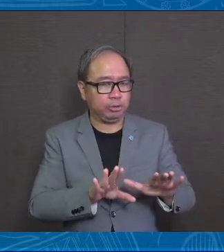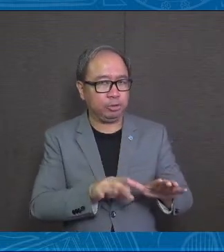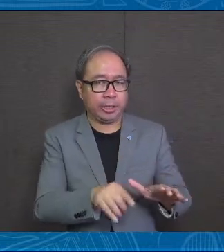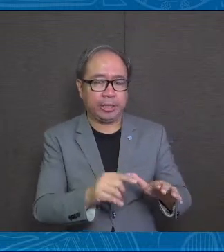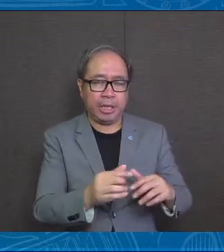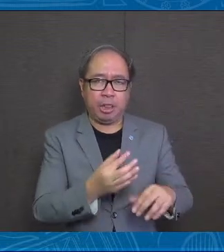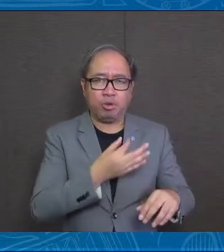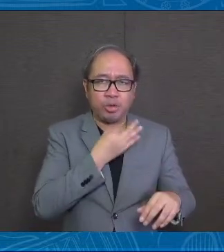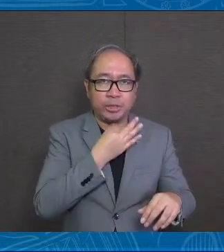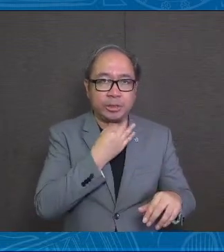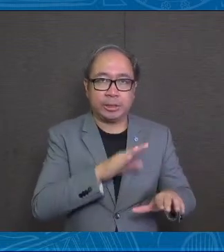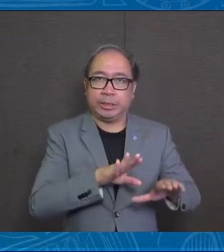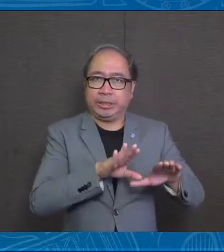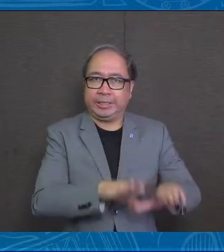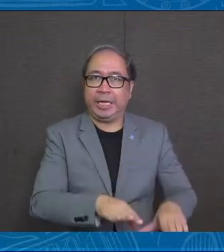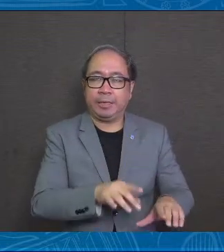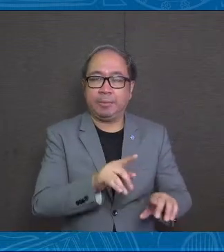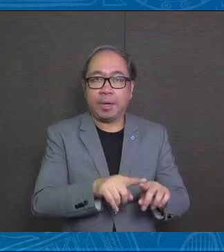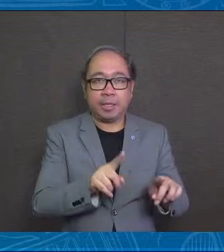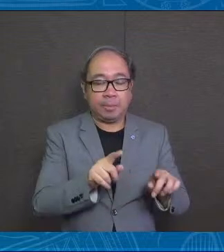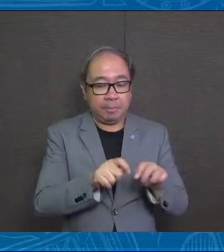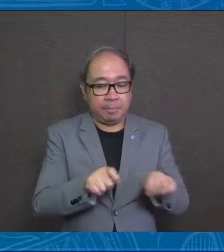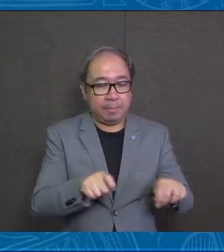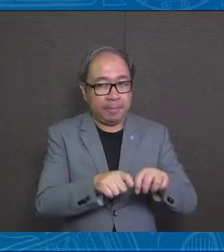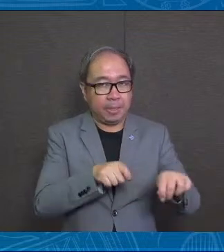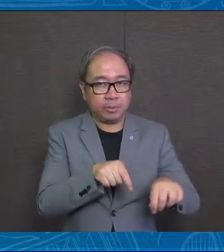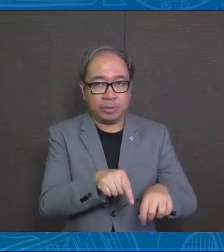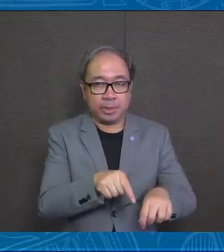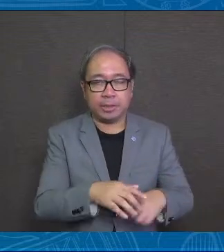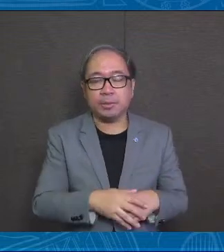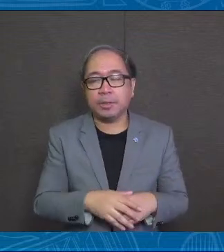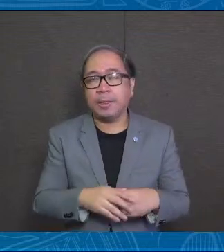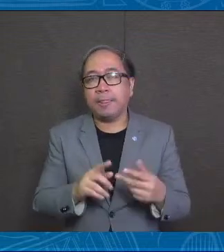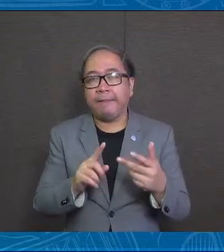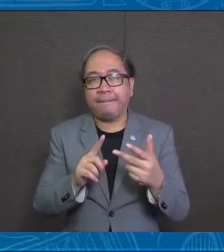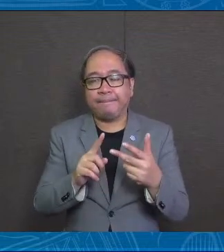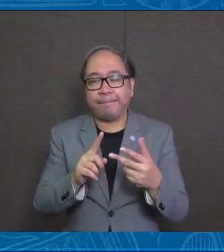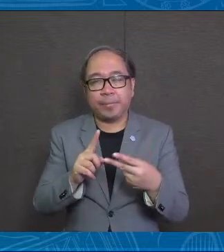accordingly. Number 2, align the public investment management,